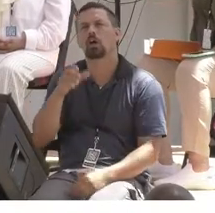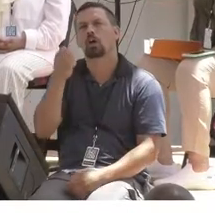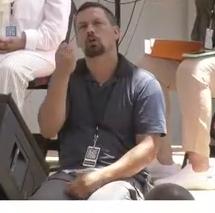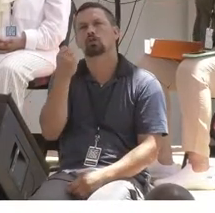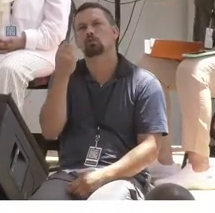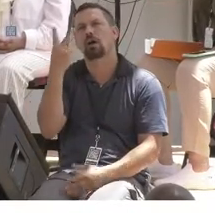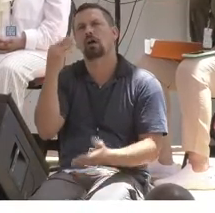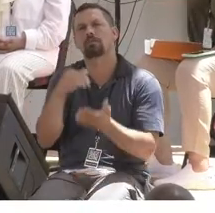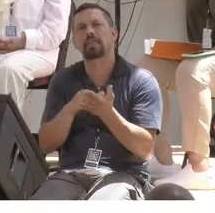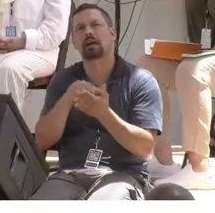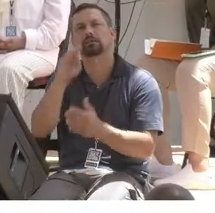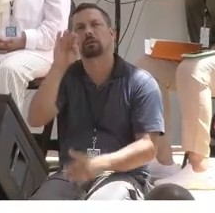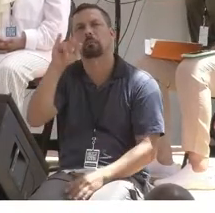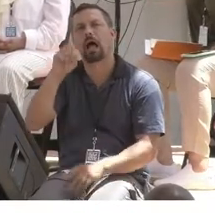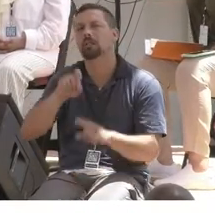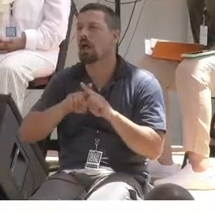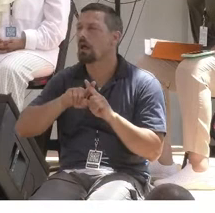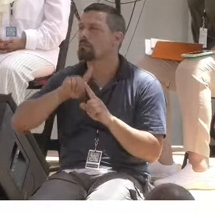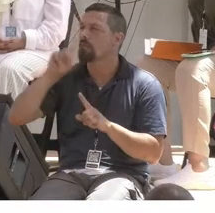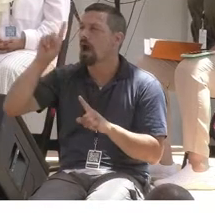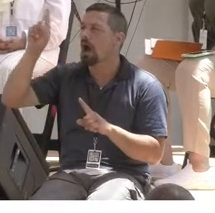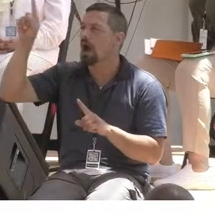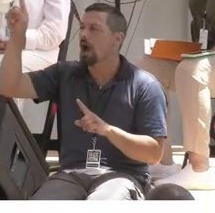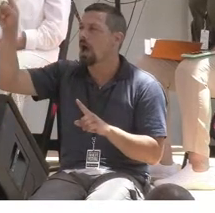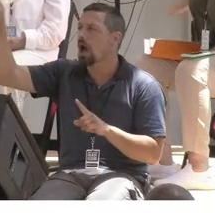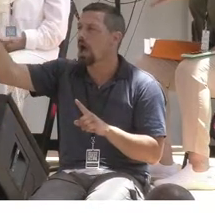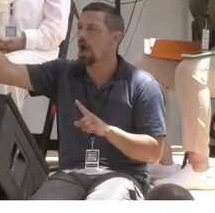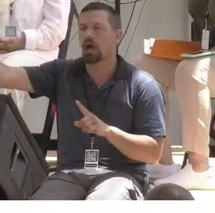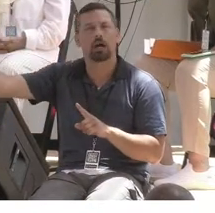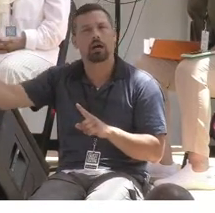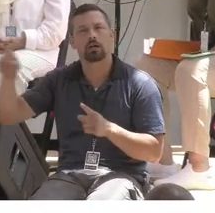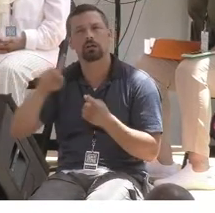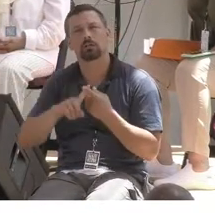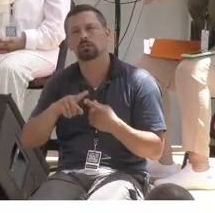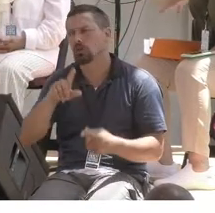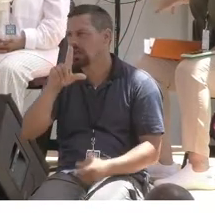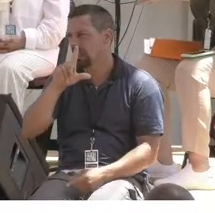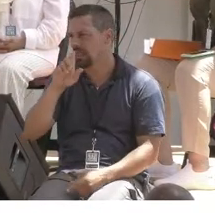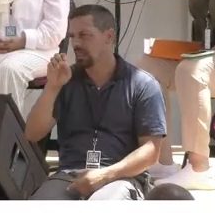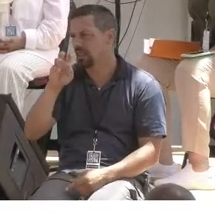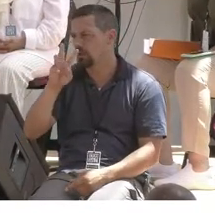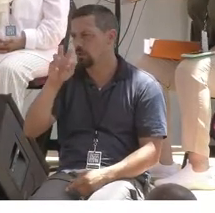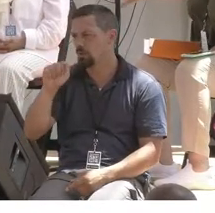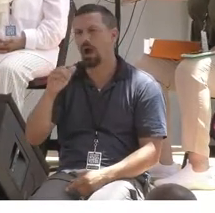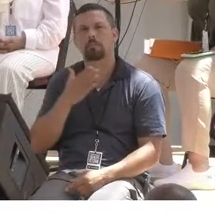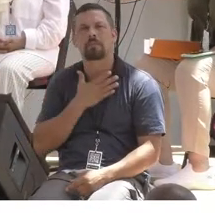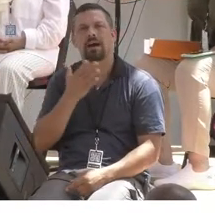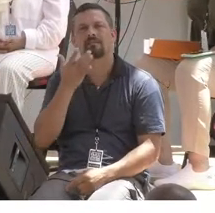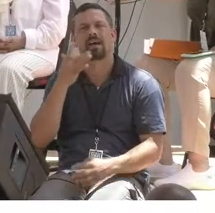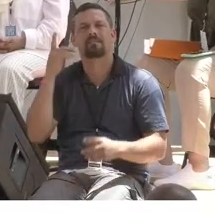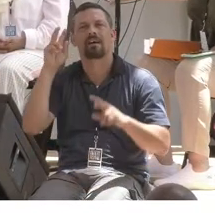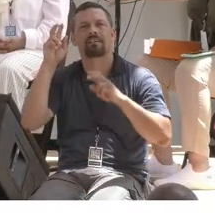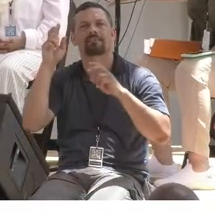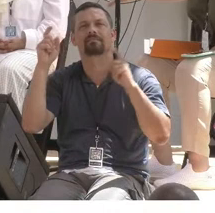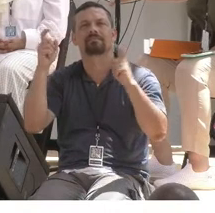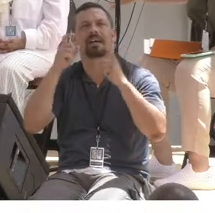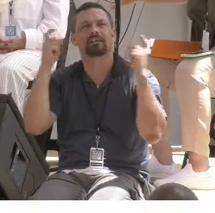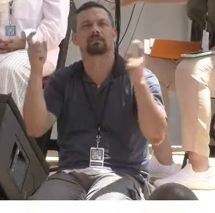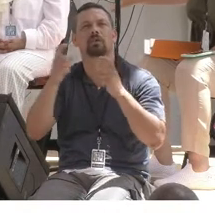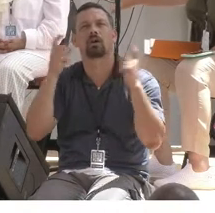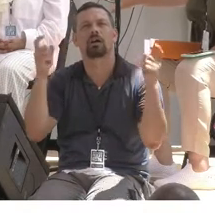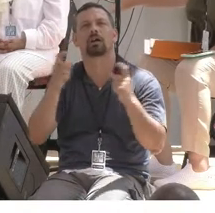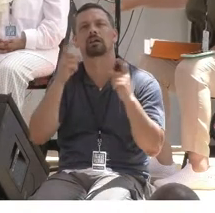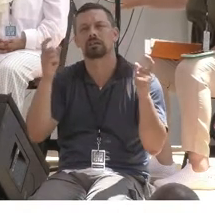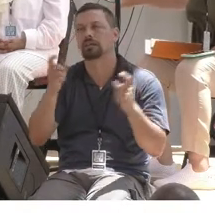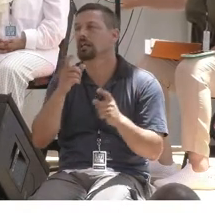12,000 kilometers over to the other side of the world, to Liwa, to my favorite festival, the Al Dhafra Mazayin Camel